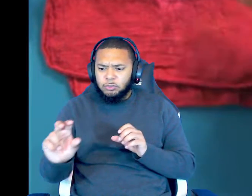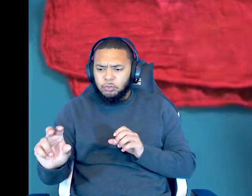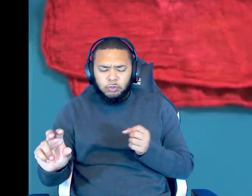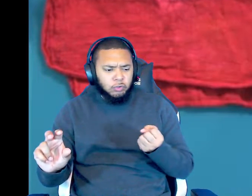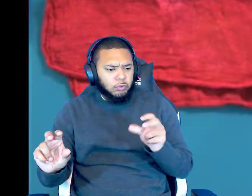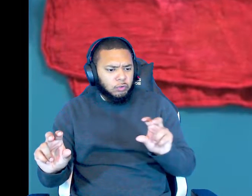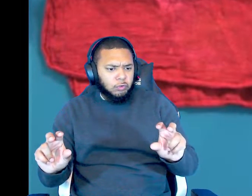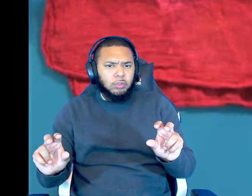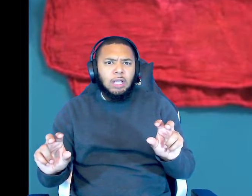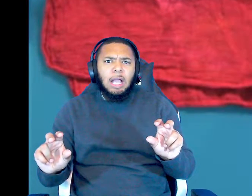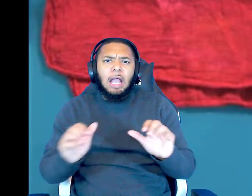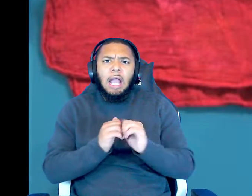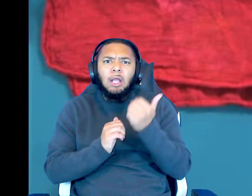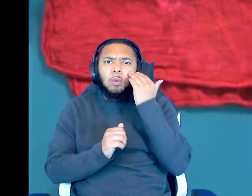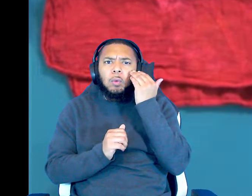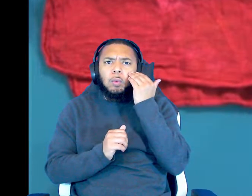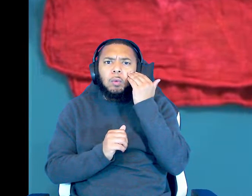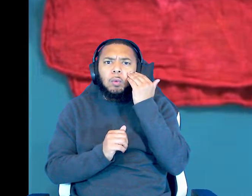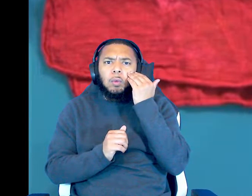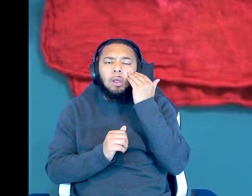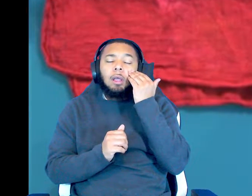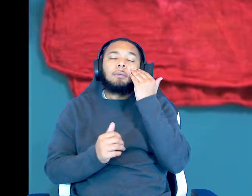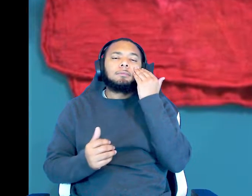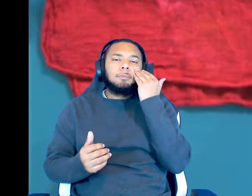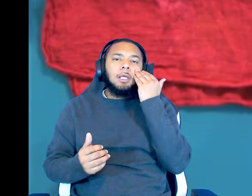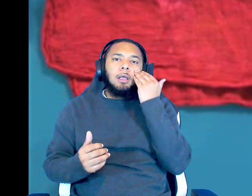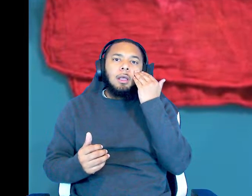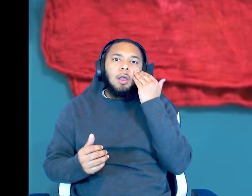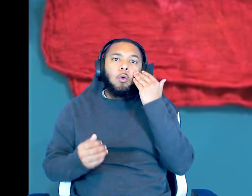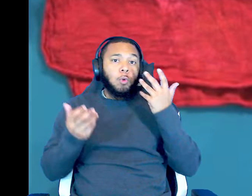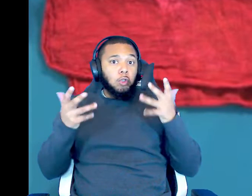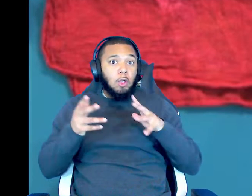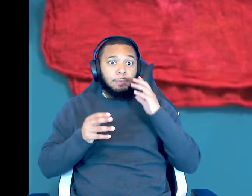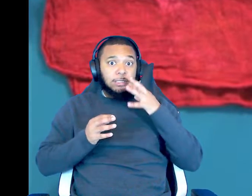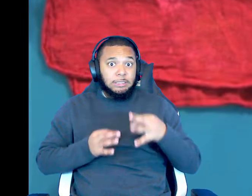Well, you know it's 12%, right? You owe 12%.